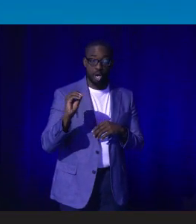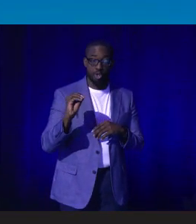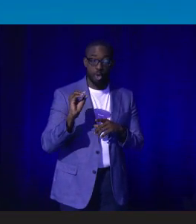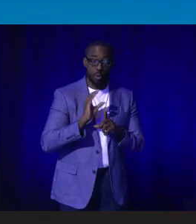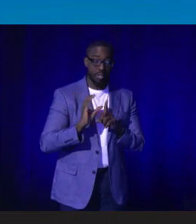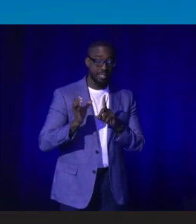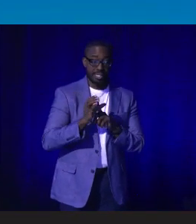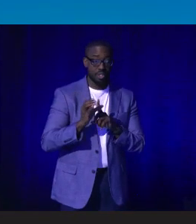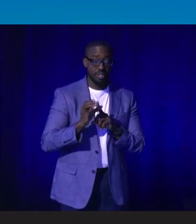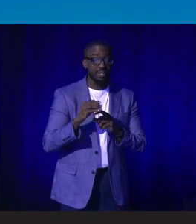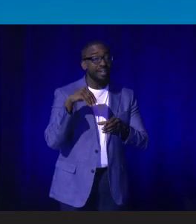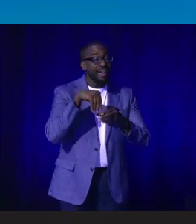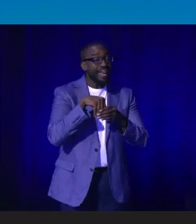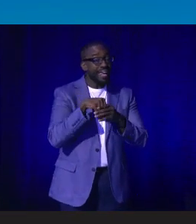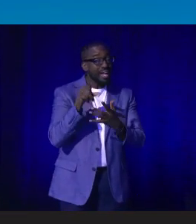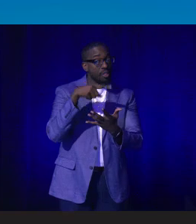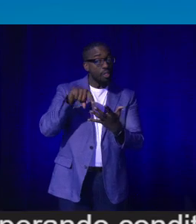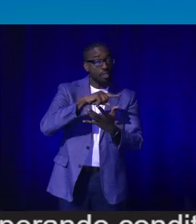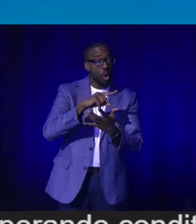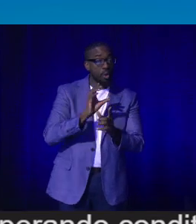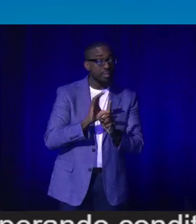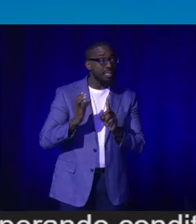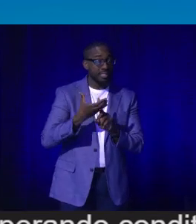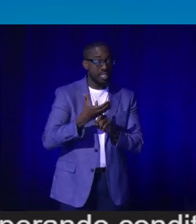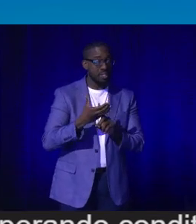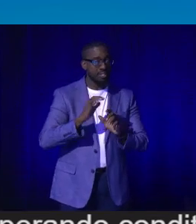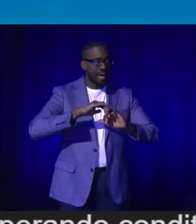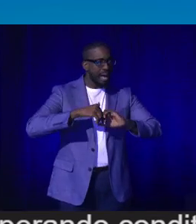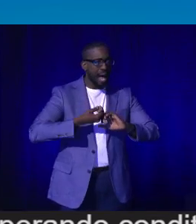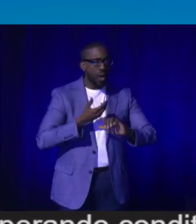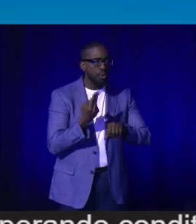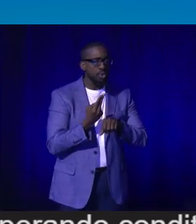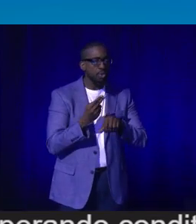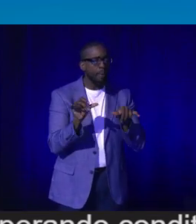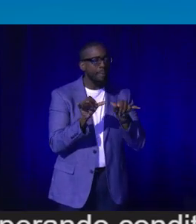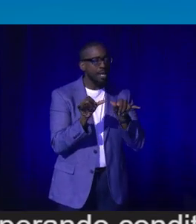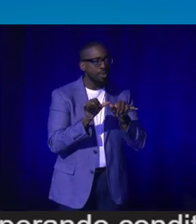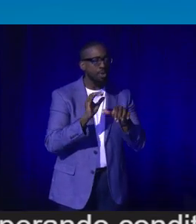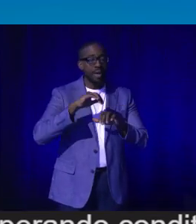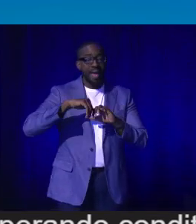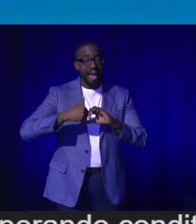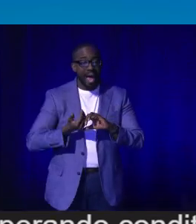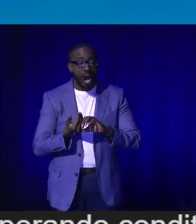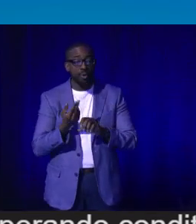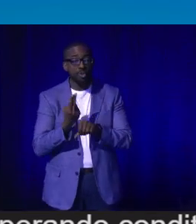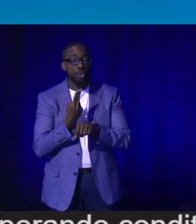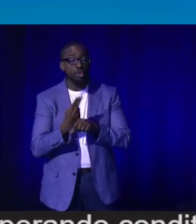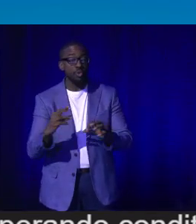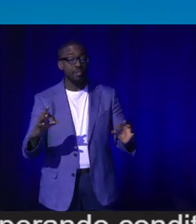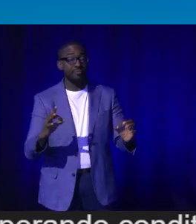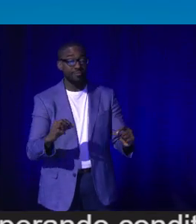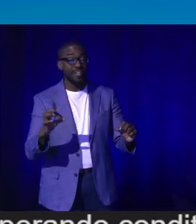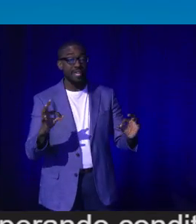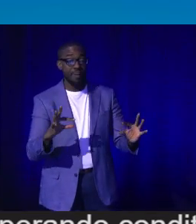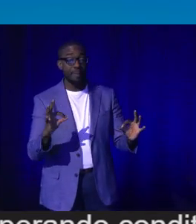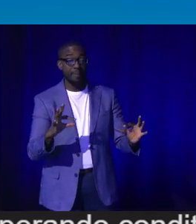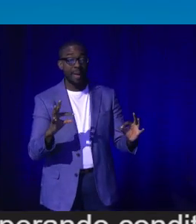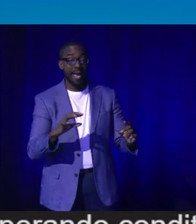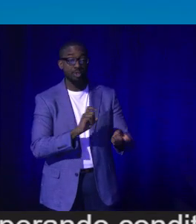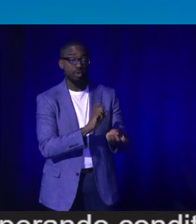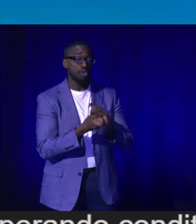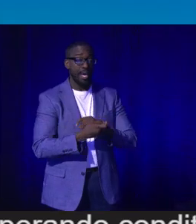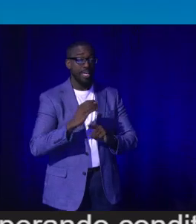in those conditions, what would you measure, and how might you use feedback in order to change the temperature settings and have